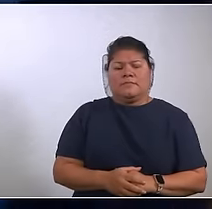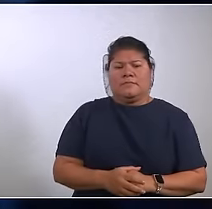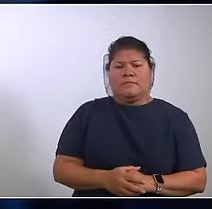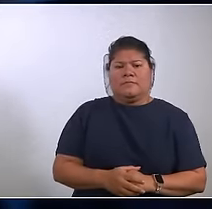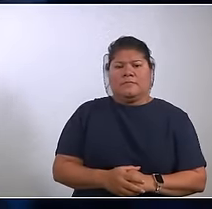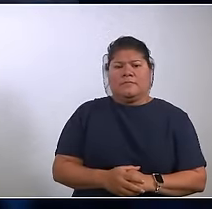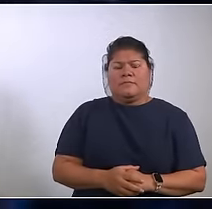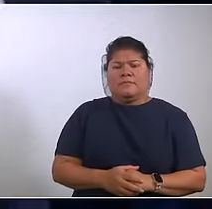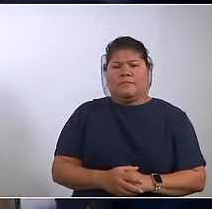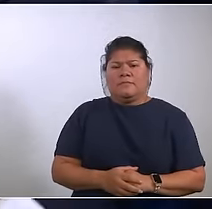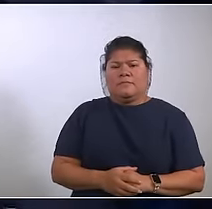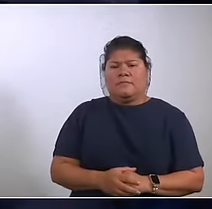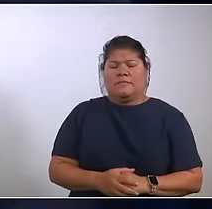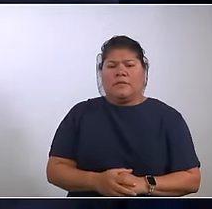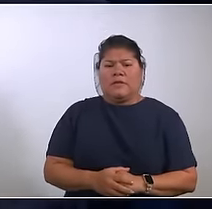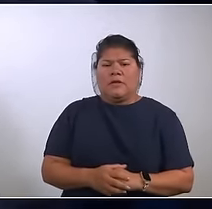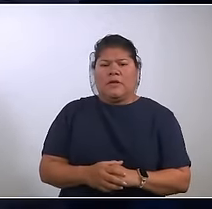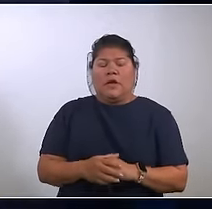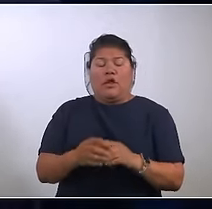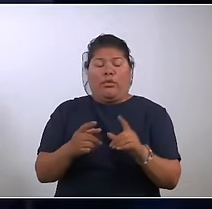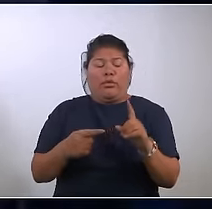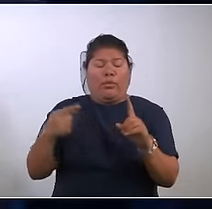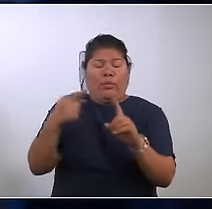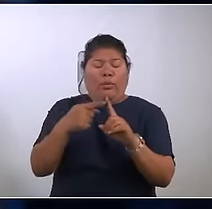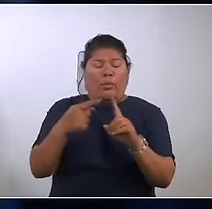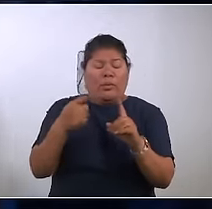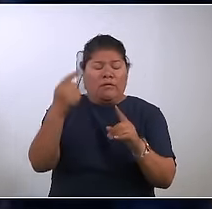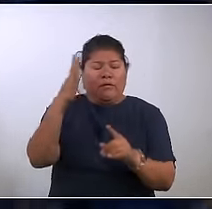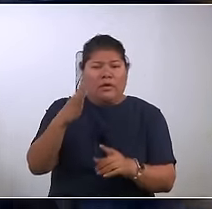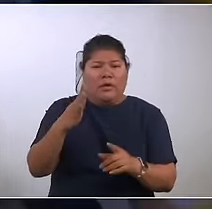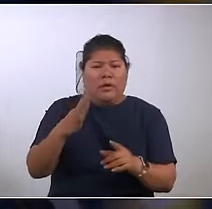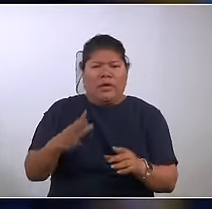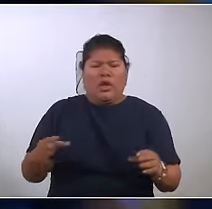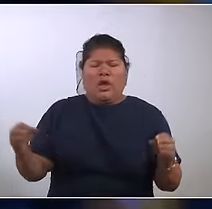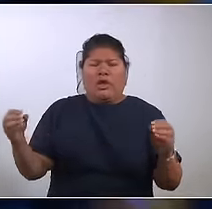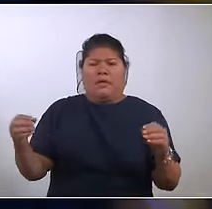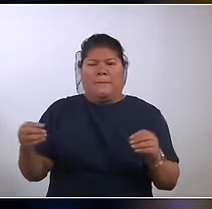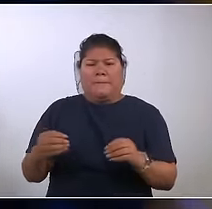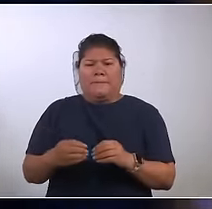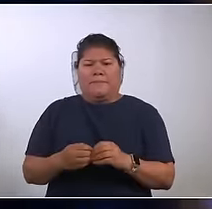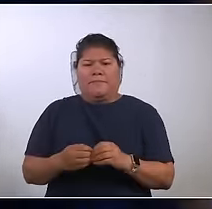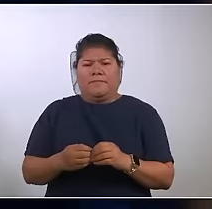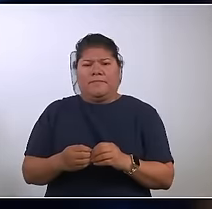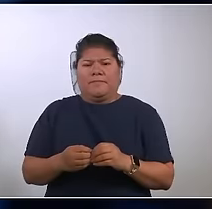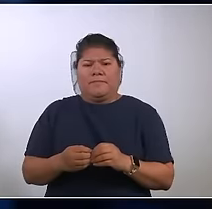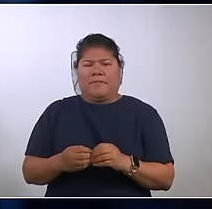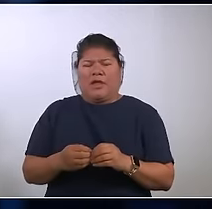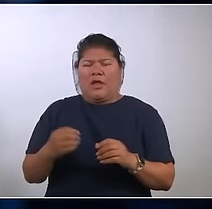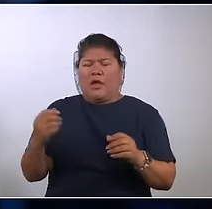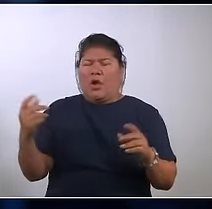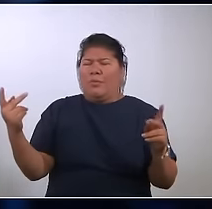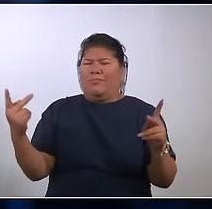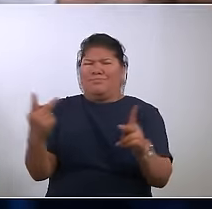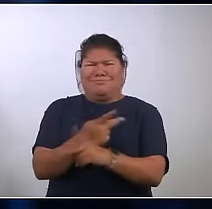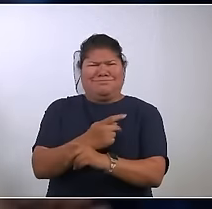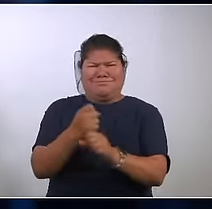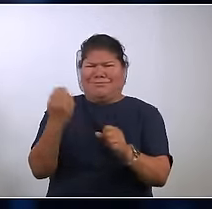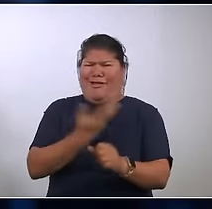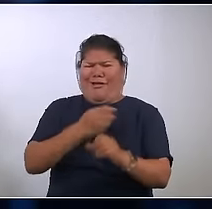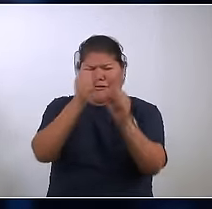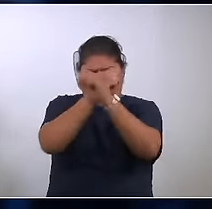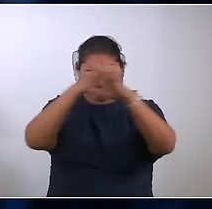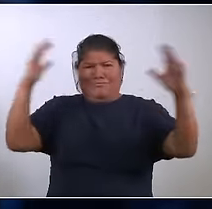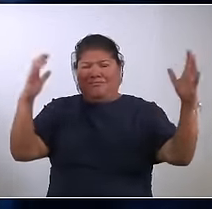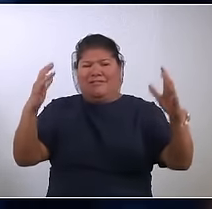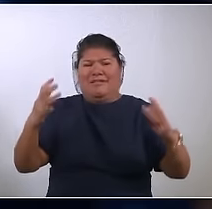La intención de Dios, the intention of God, es mucho más grande de lo que nos podemos imaginar. It's much greater than we